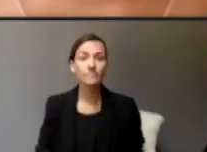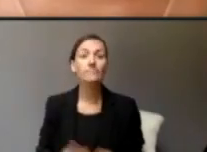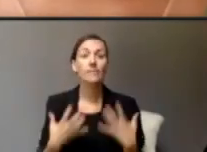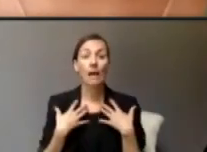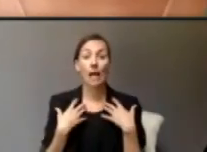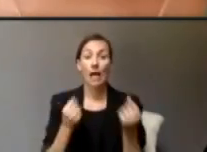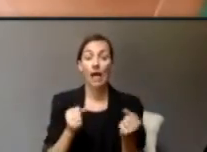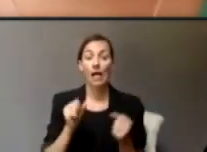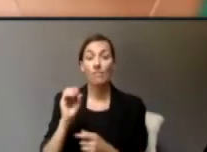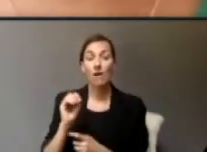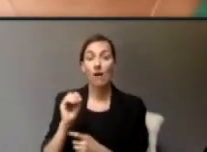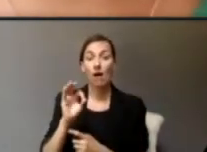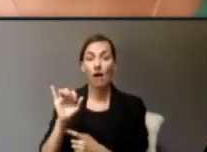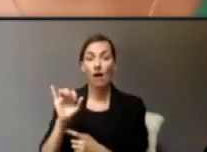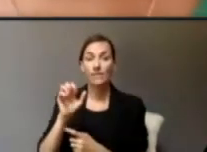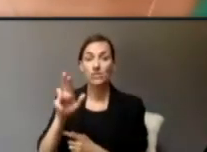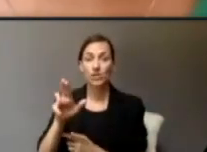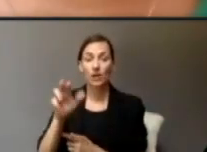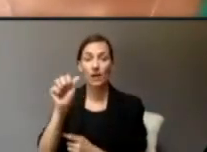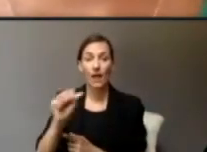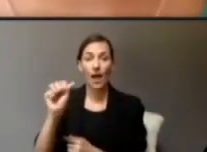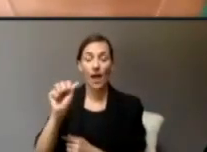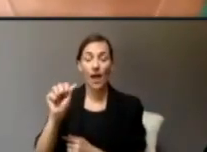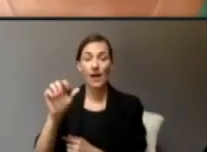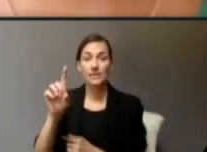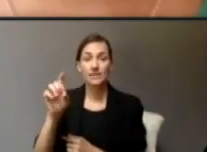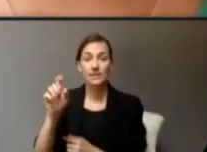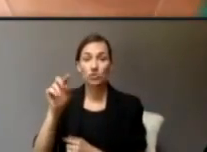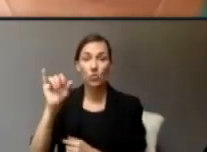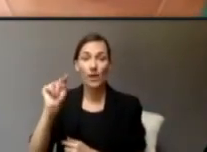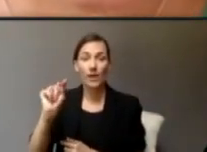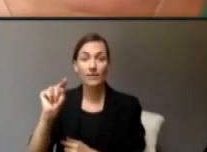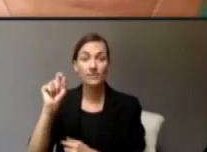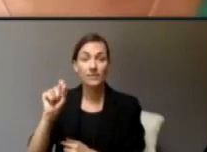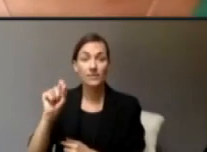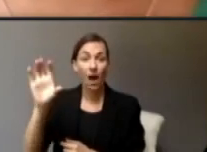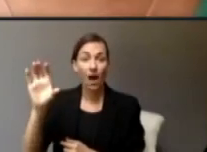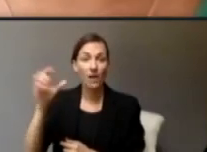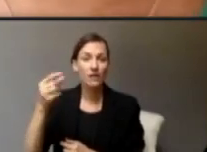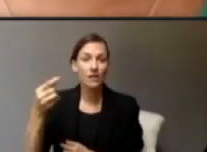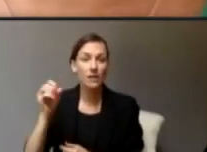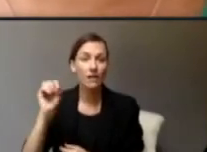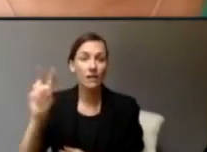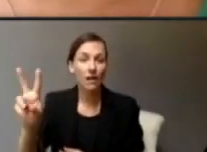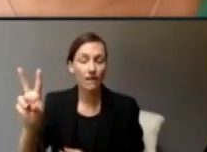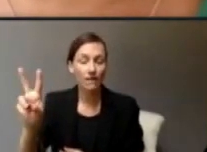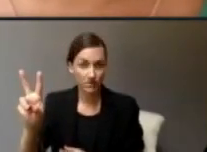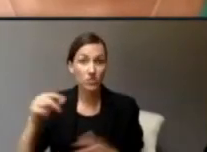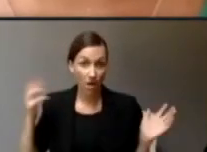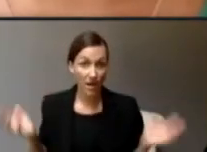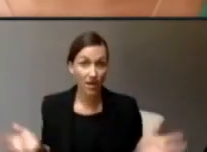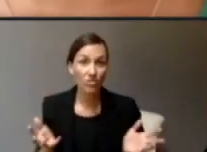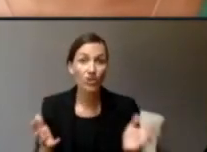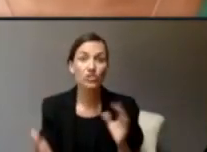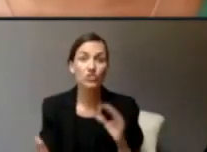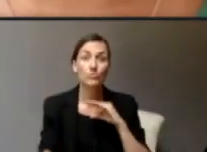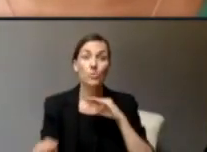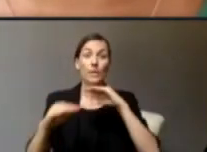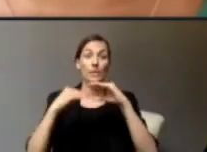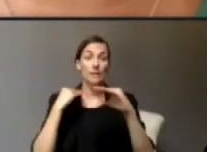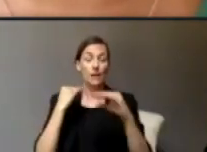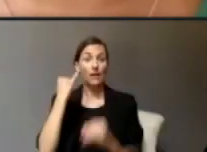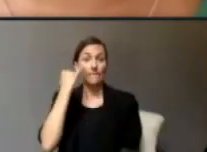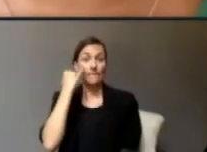healthofficer@detroitmi.gov. And I typically respond that same day for whatever questions you may have. And again, I encourage you to reach out if you do